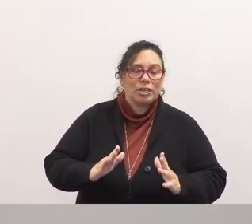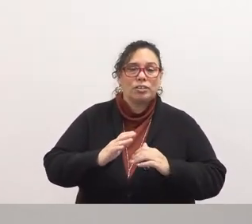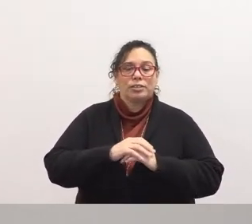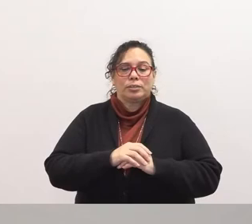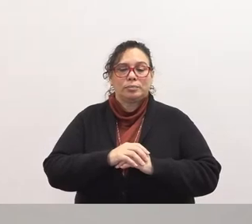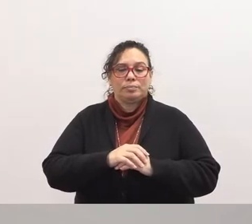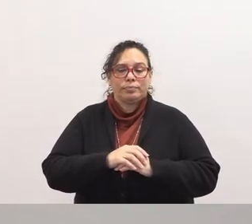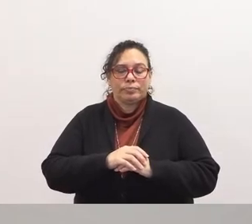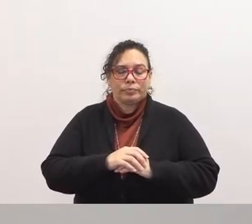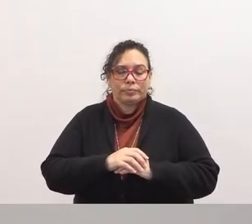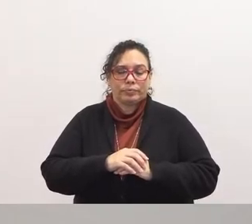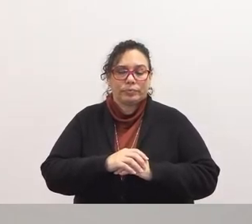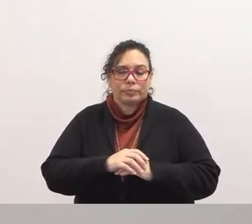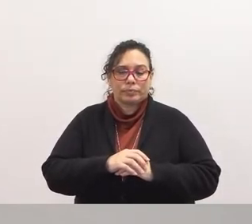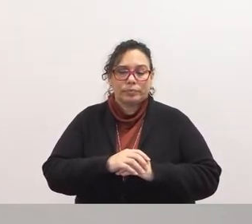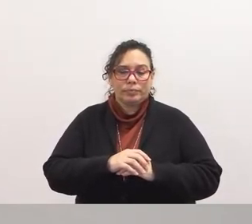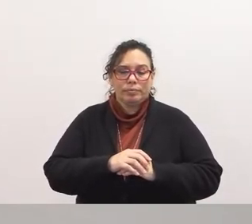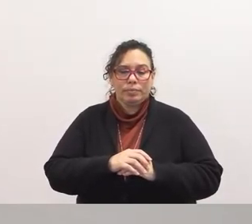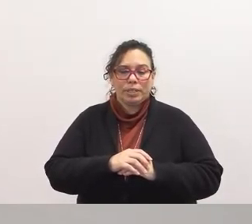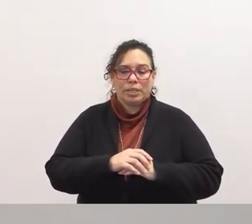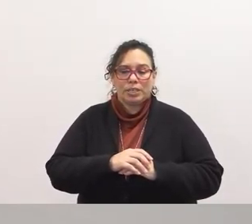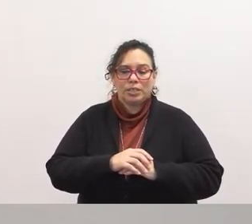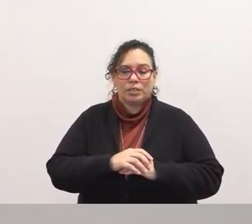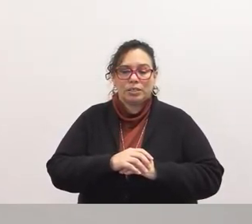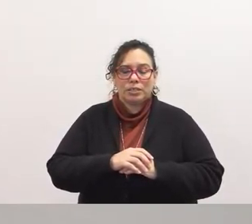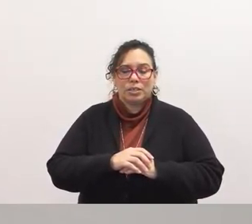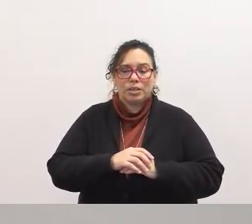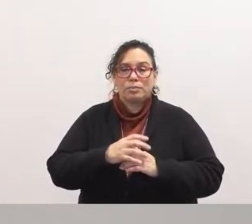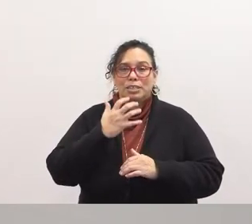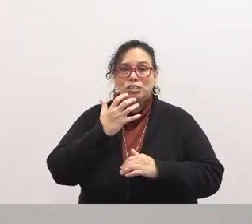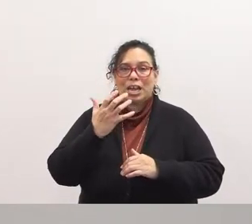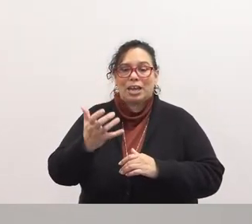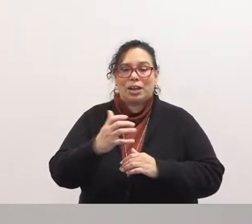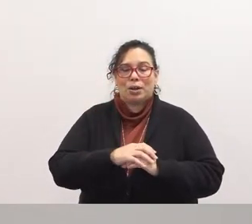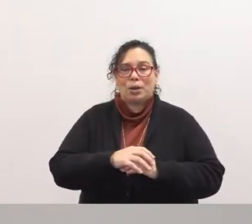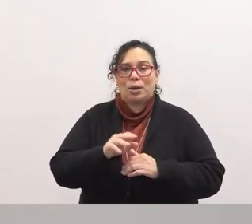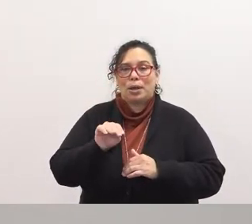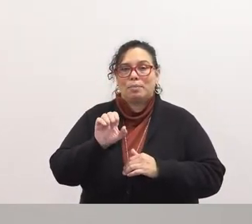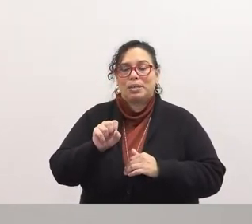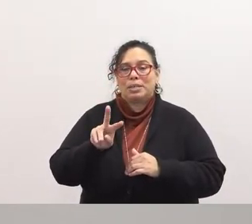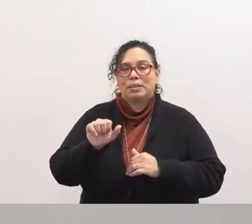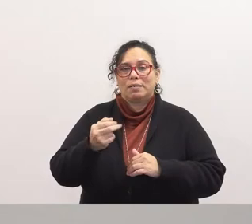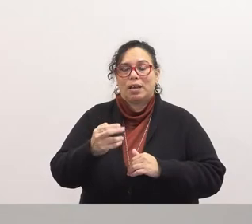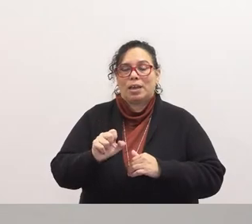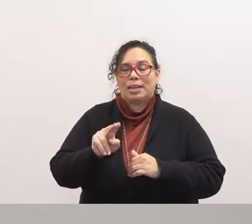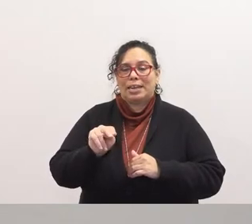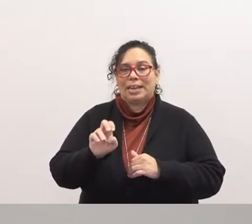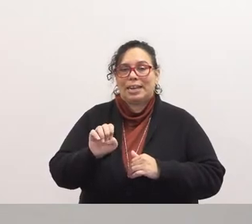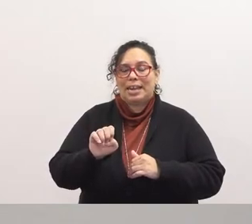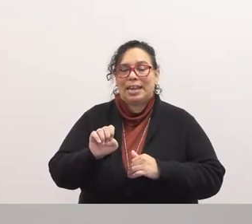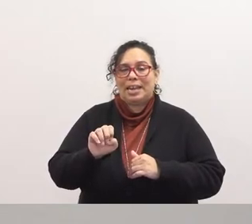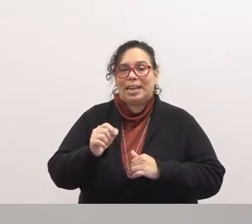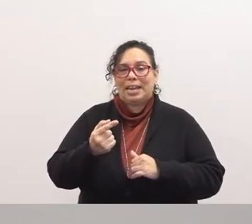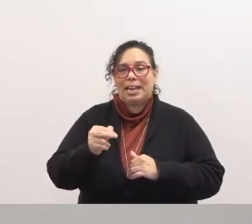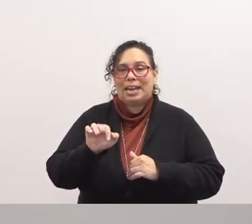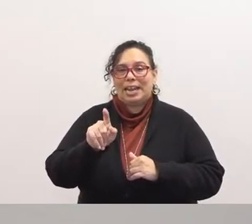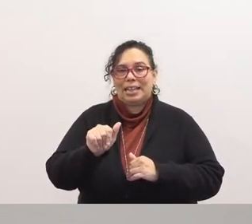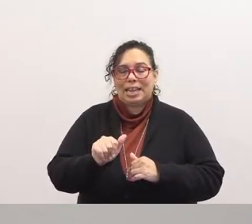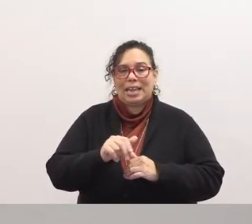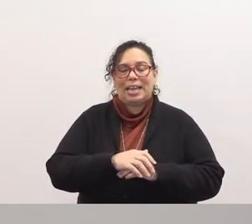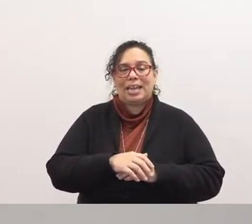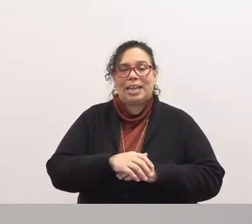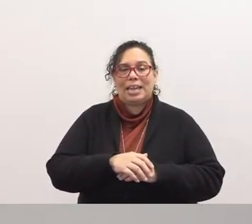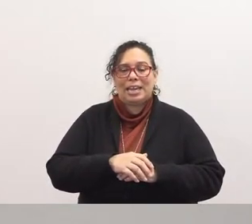campus. And so big shout out to Ms. Bond, Ms. Negrete, Ms. McGee, and Mr. Doko. You